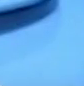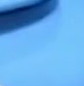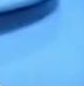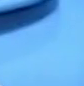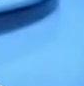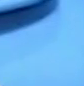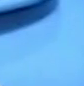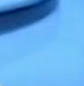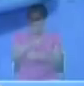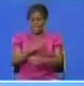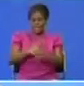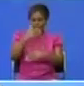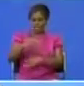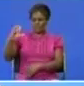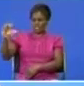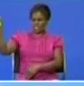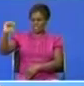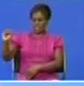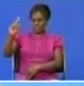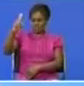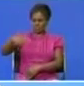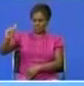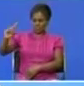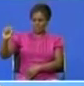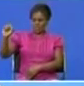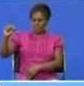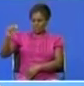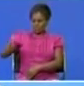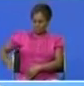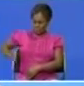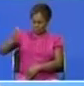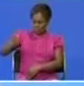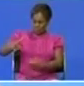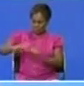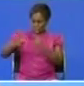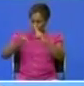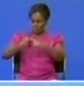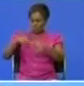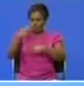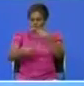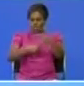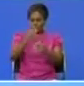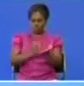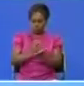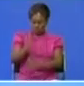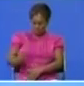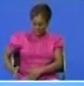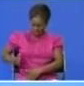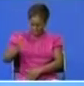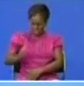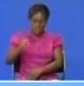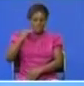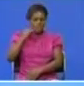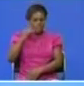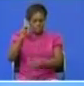Just a day after Cabinet approved the extension of the standard gauge railway project to allow construction works to continue through to Naivasha, Kisumu and